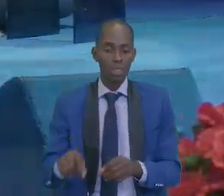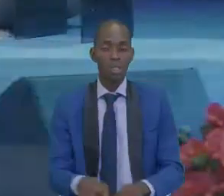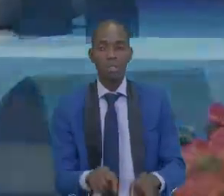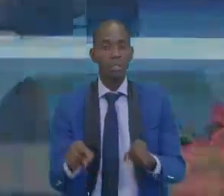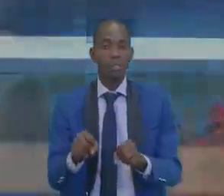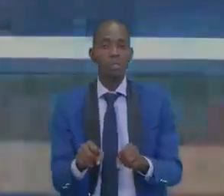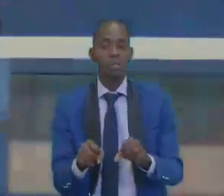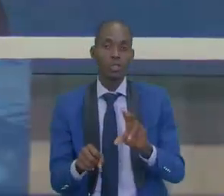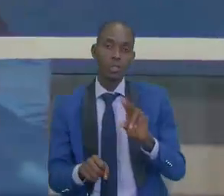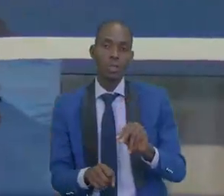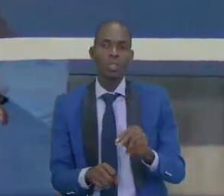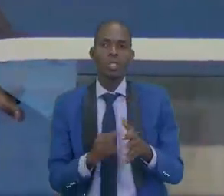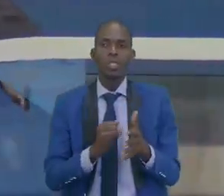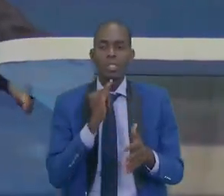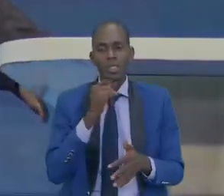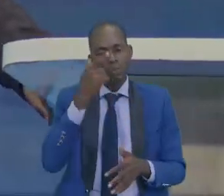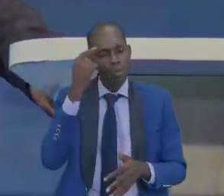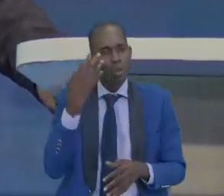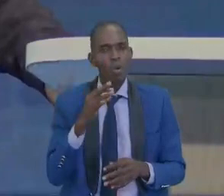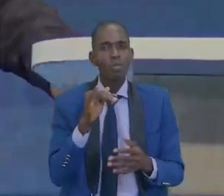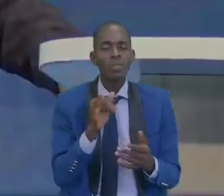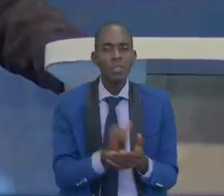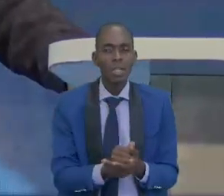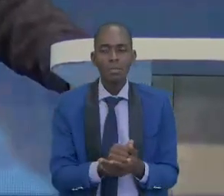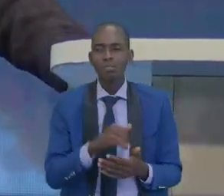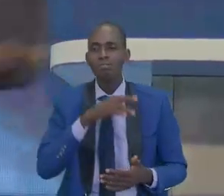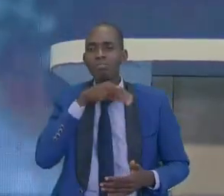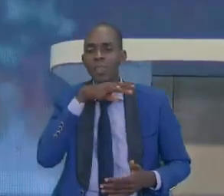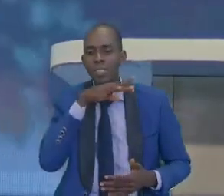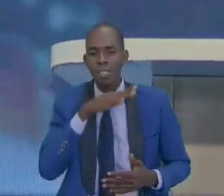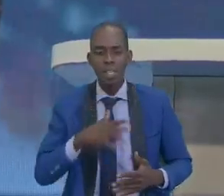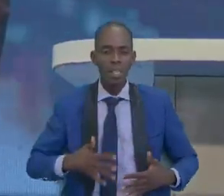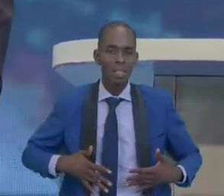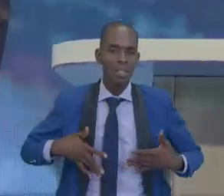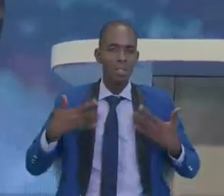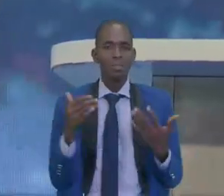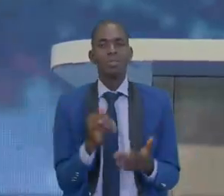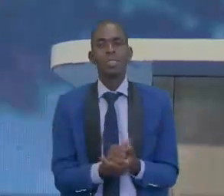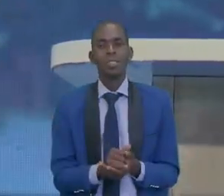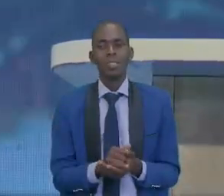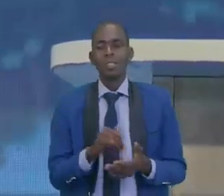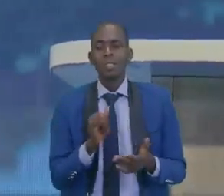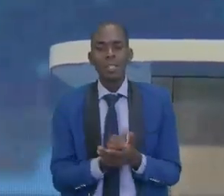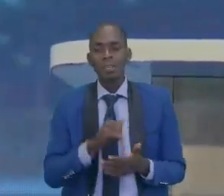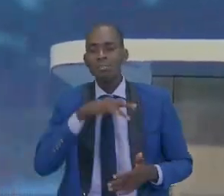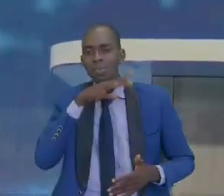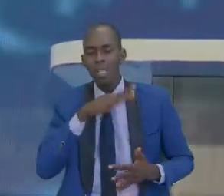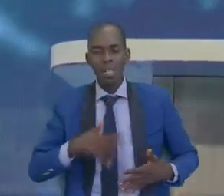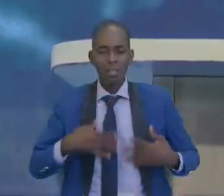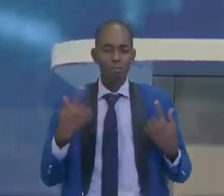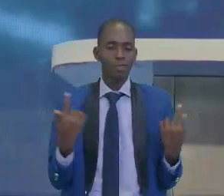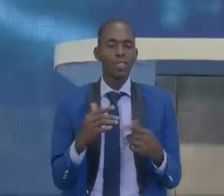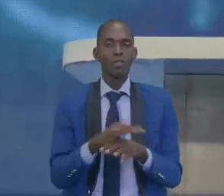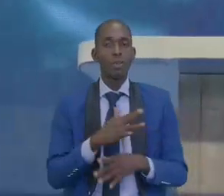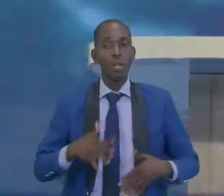It's because of that immoral life. That immoral life, the sinful life, has to